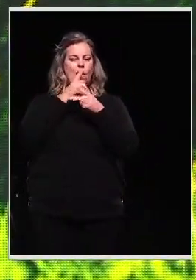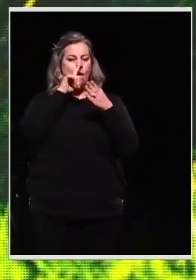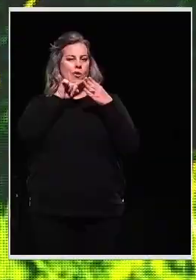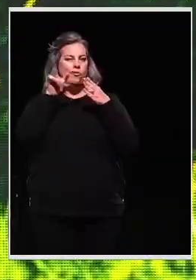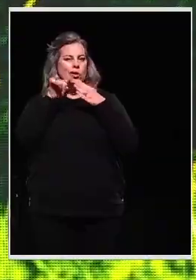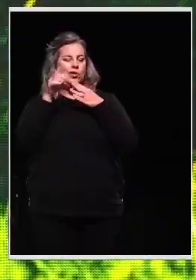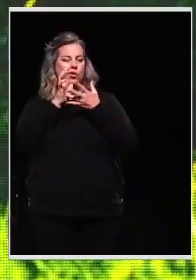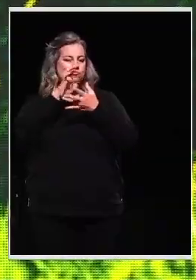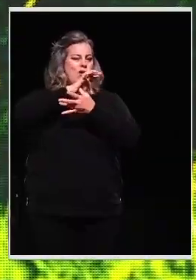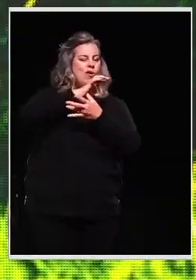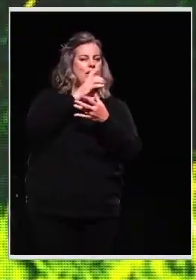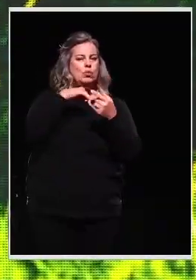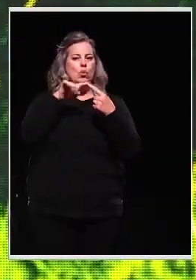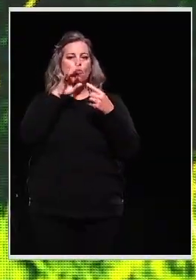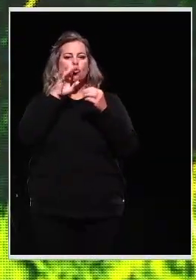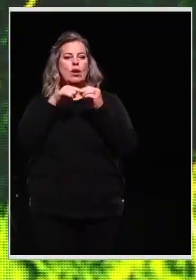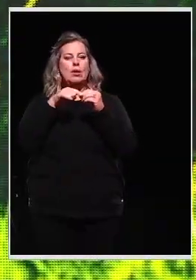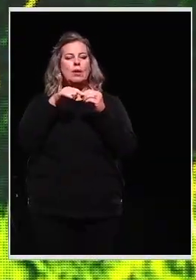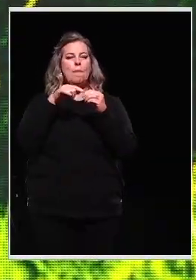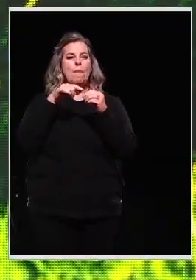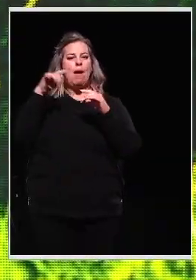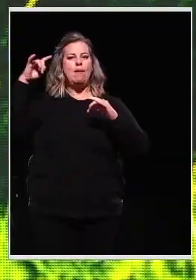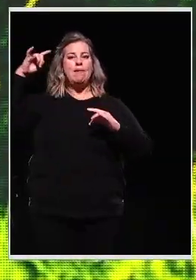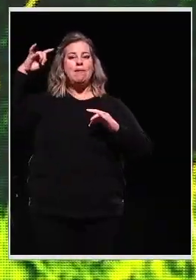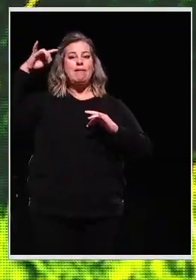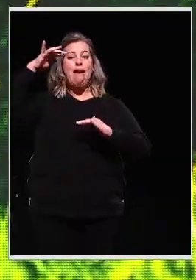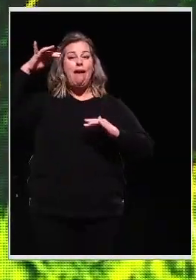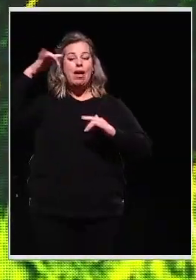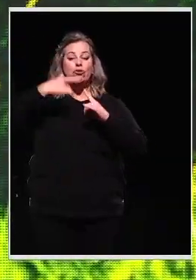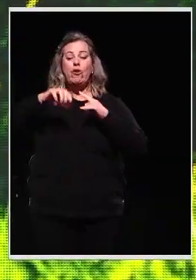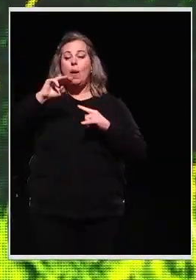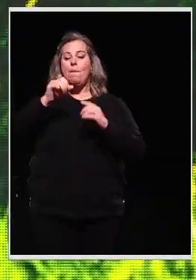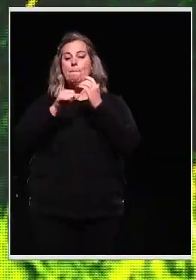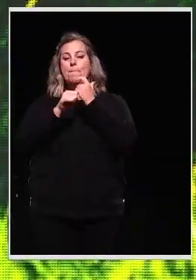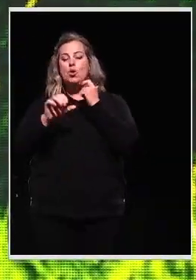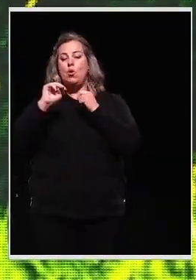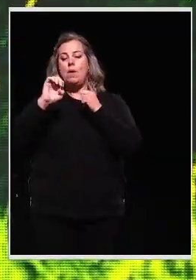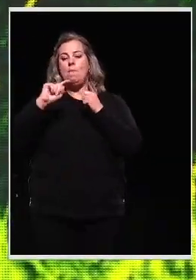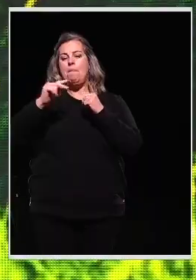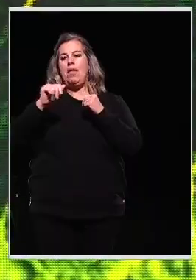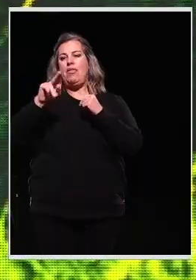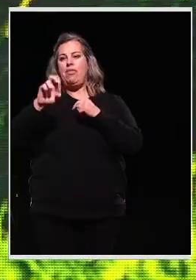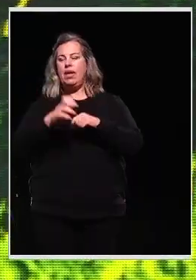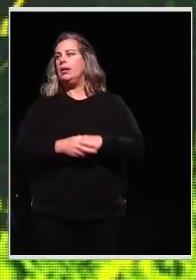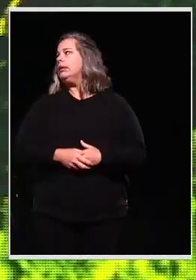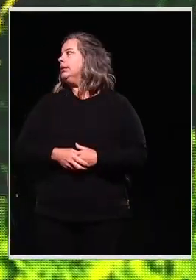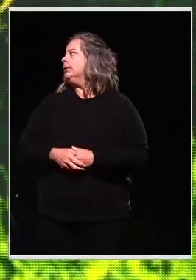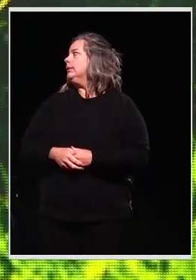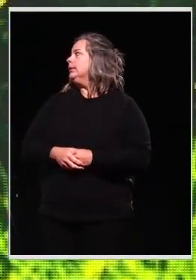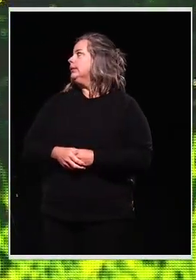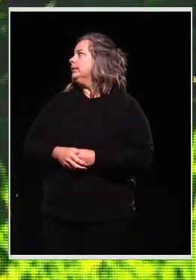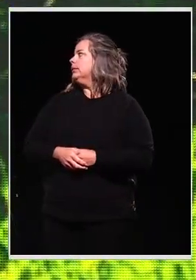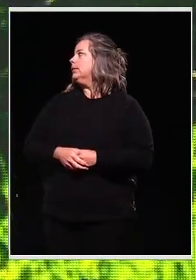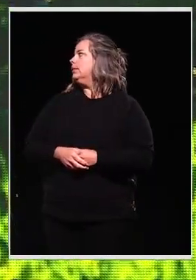around reducing emissions from manure, and how can you better manage that manure. And again, another one of these, I think,